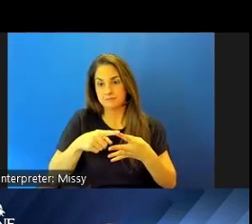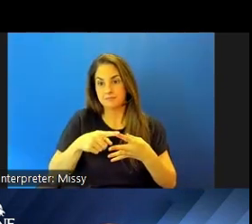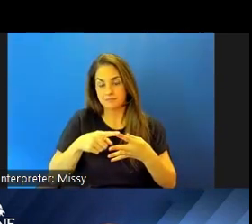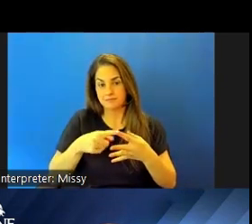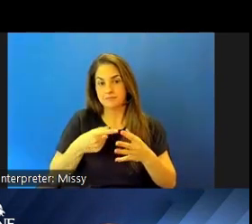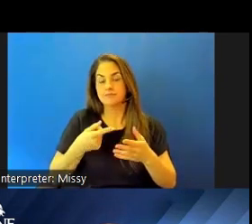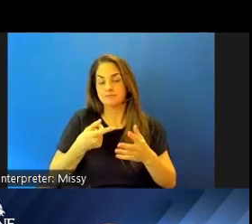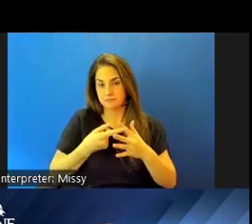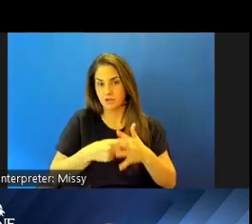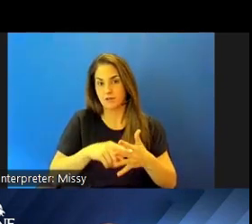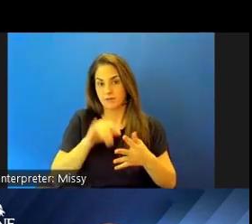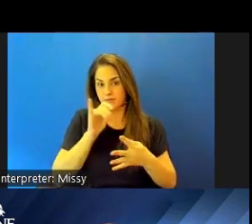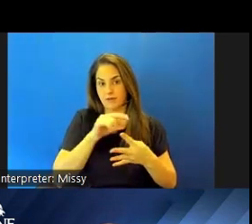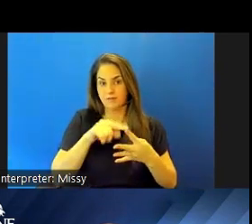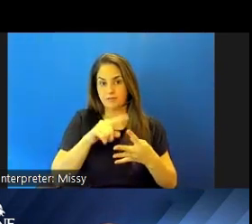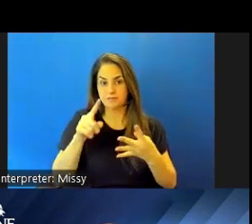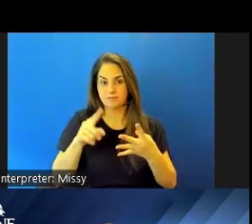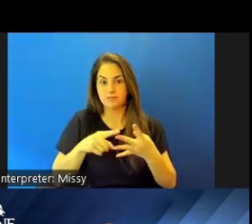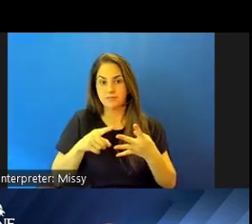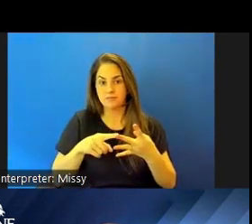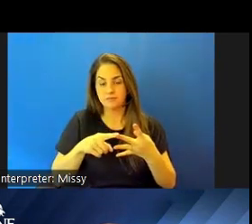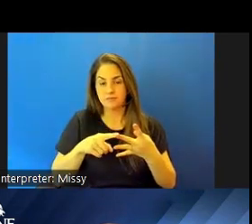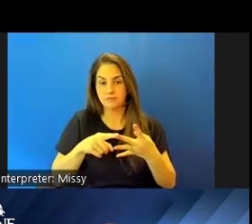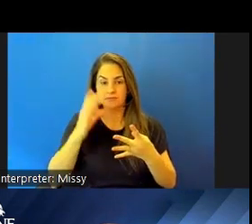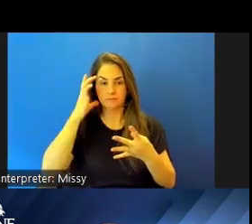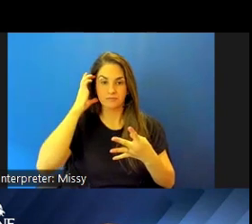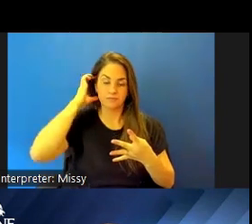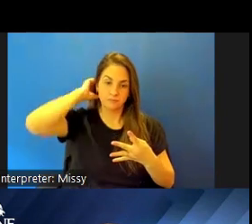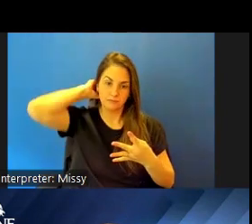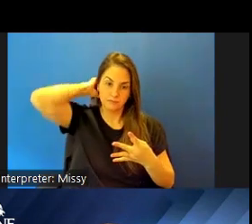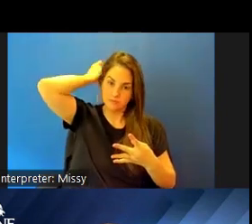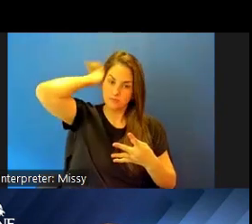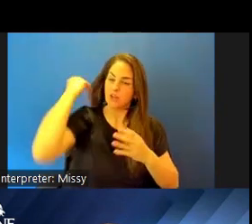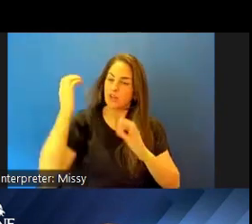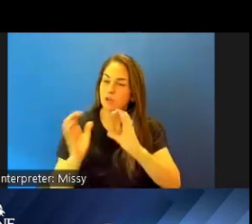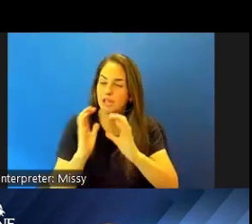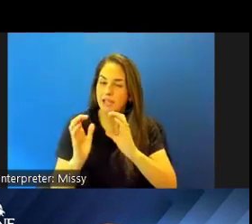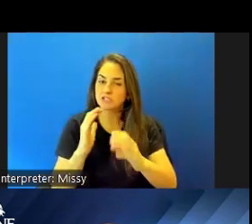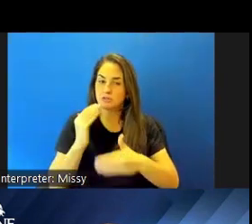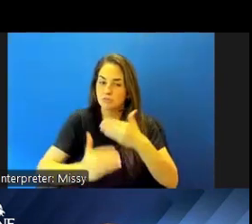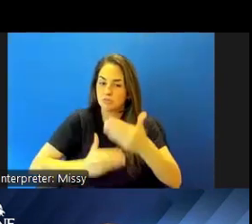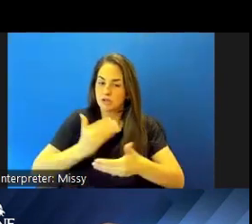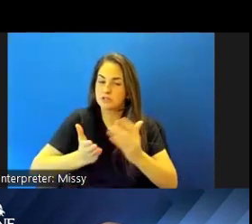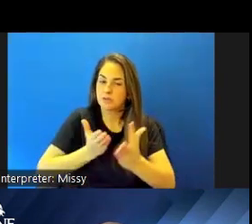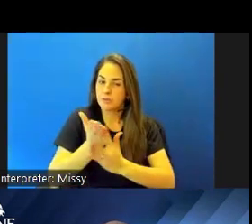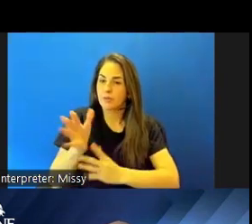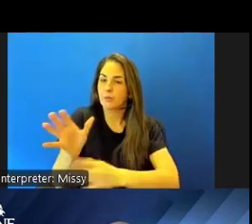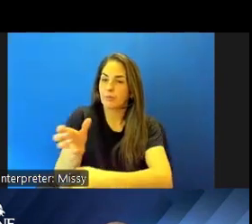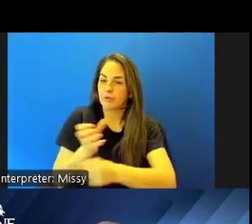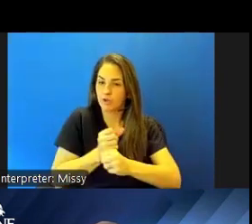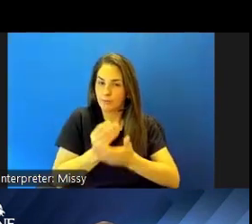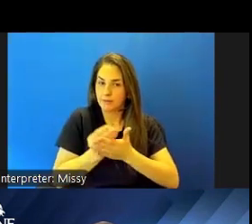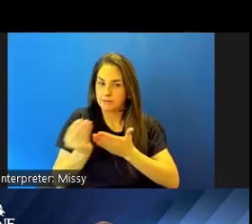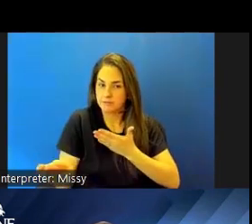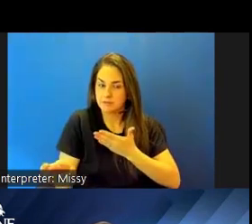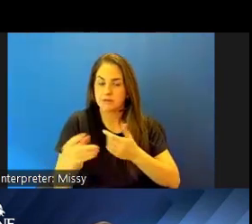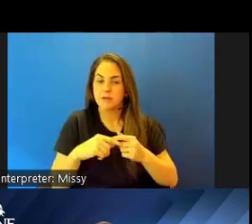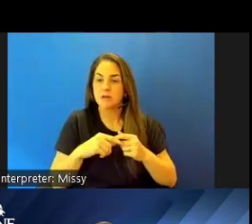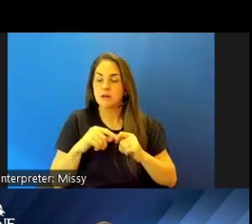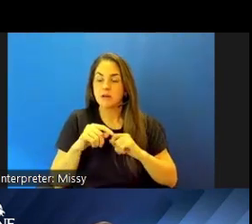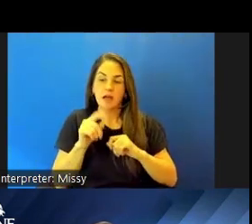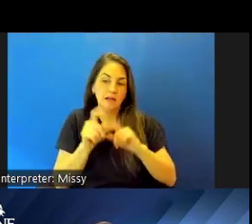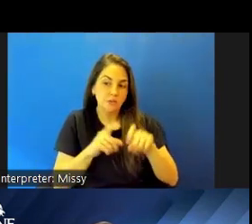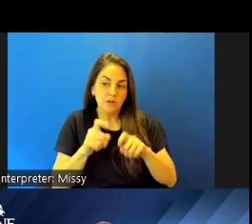process together. The second piece is kind of communication and process as you go through procurement. Like as you're asking the questions